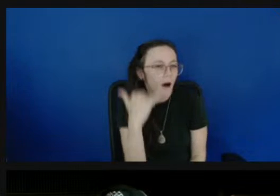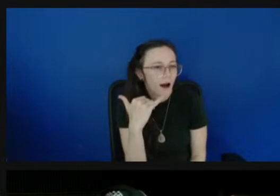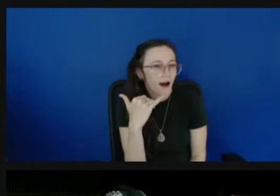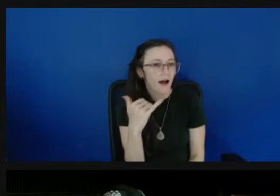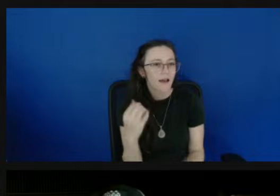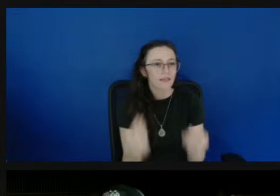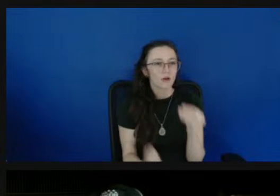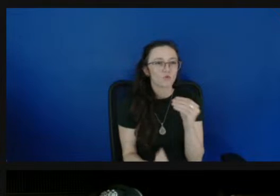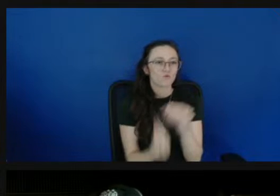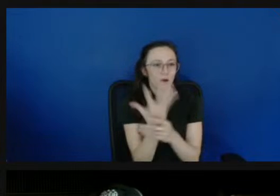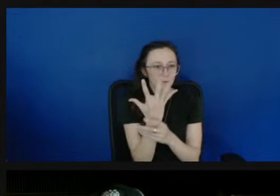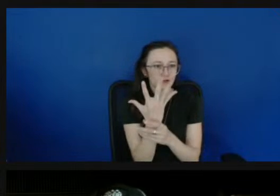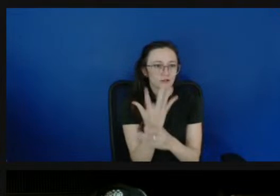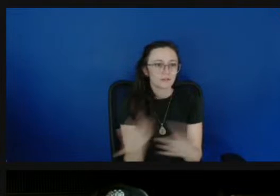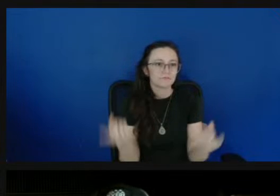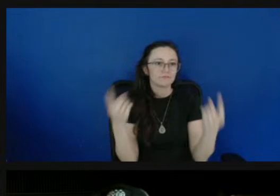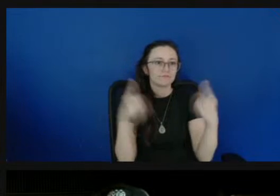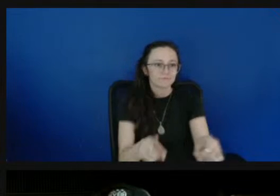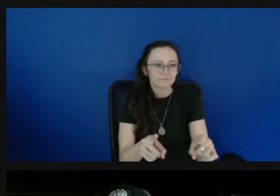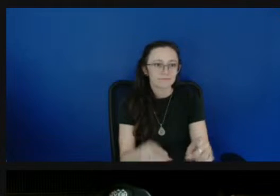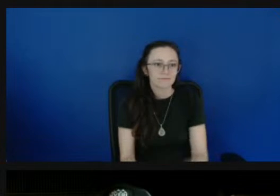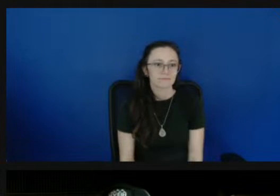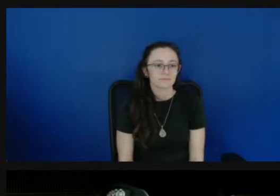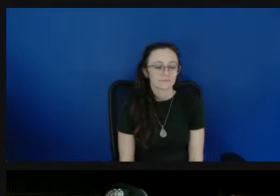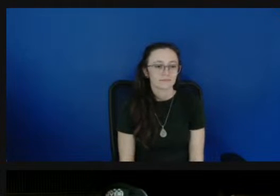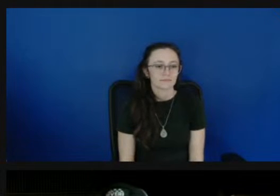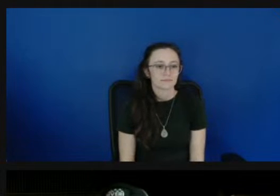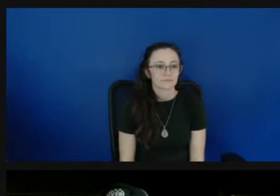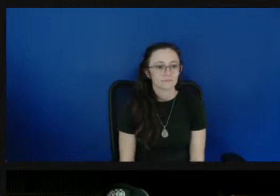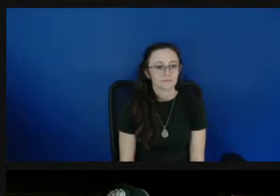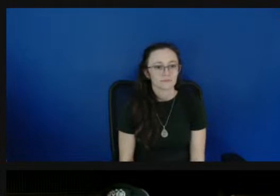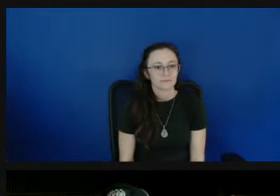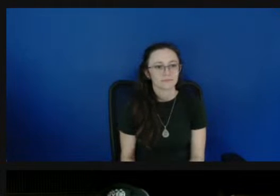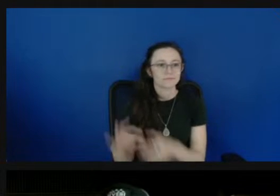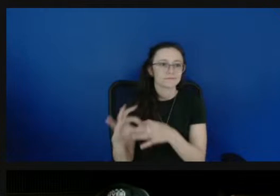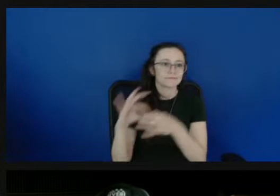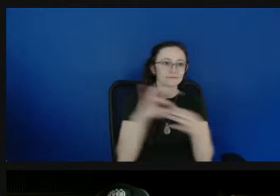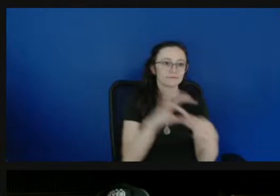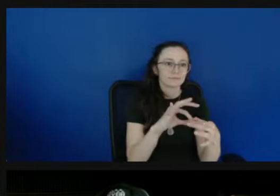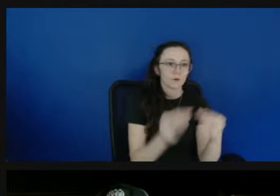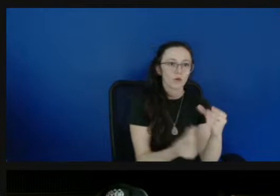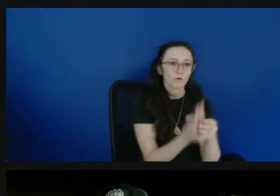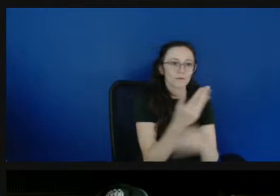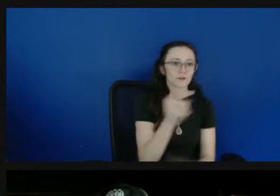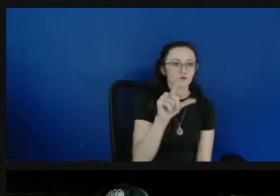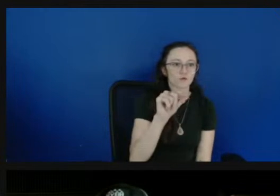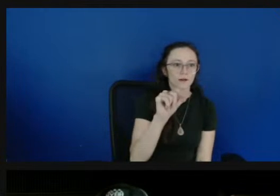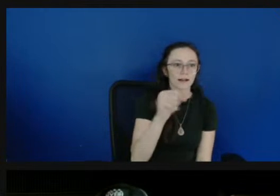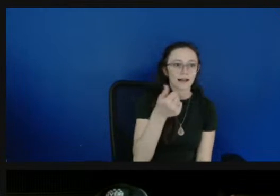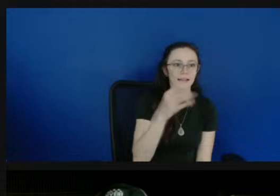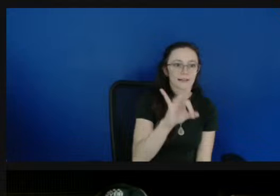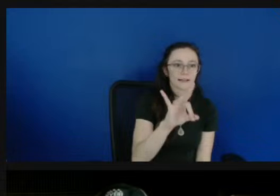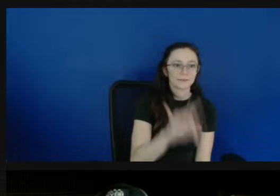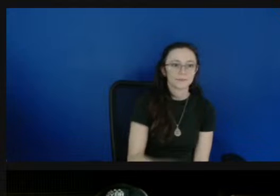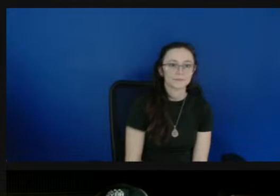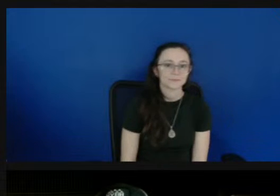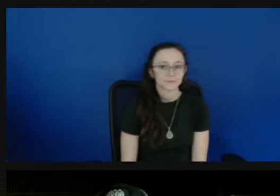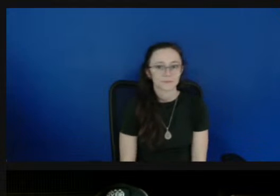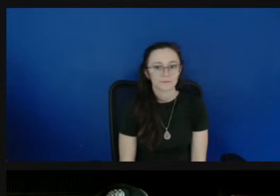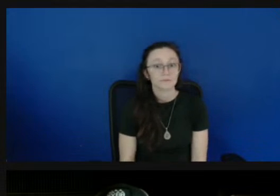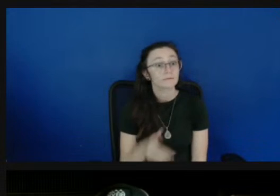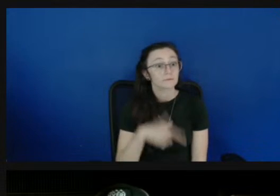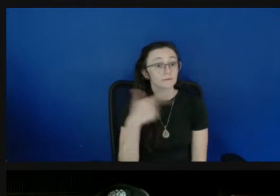including our most recent questions driven by 2018. So here is Dr. Don Swanson. Now I want